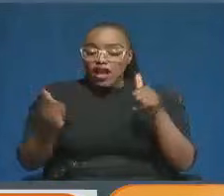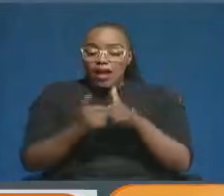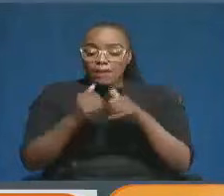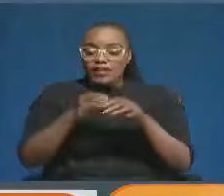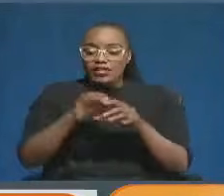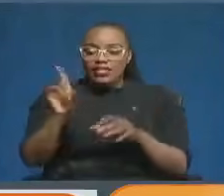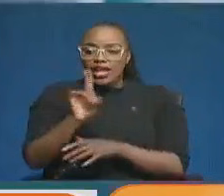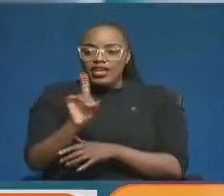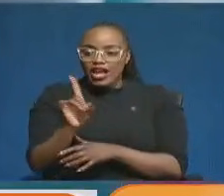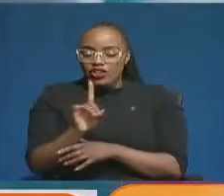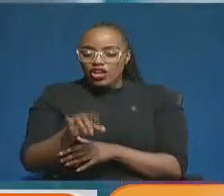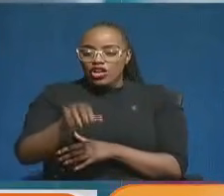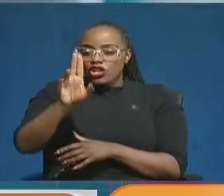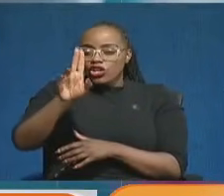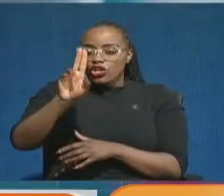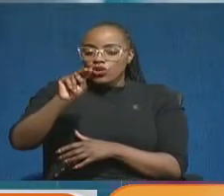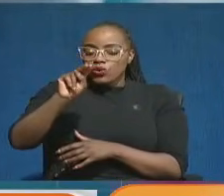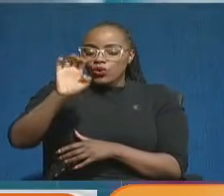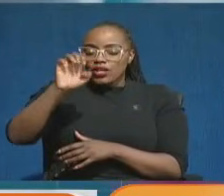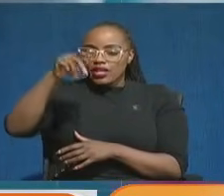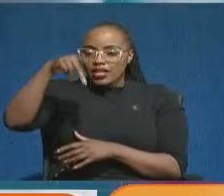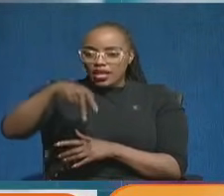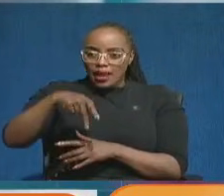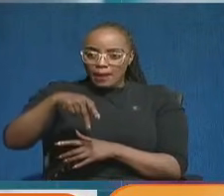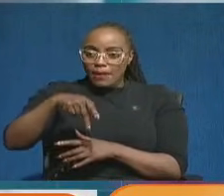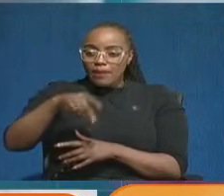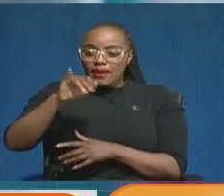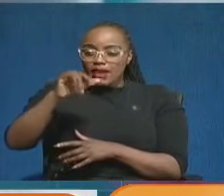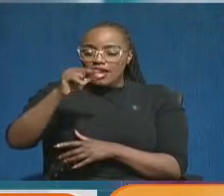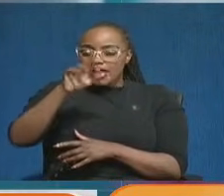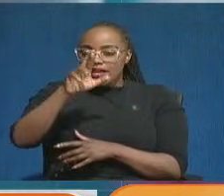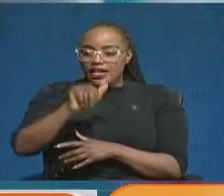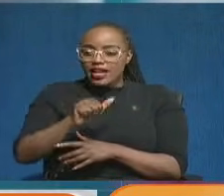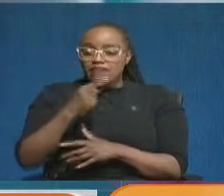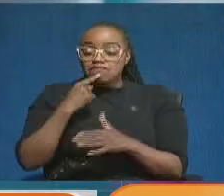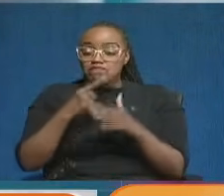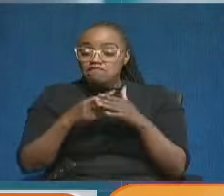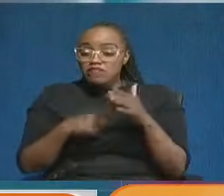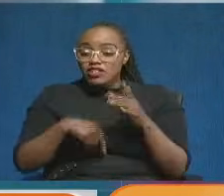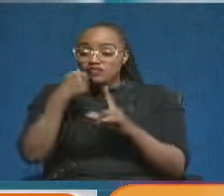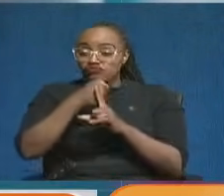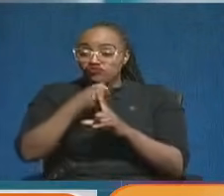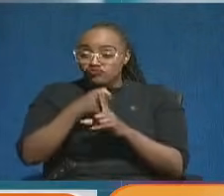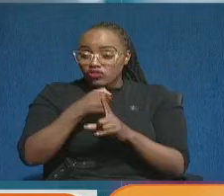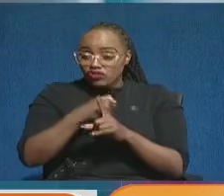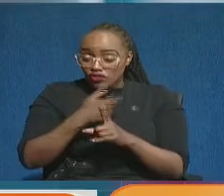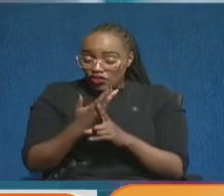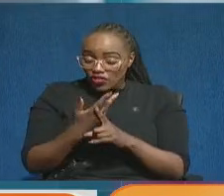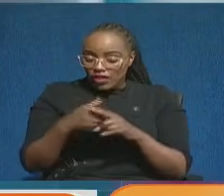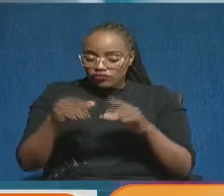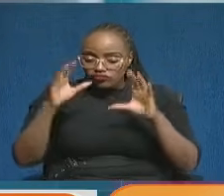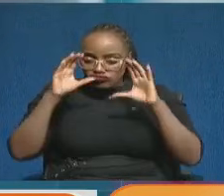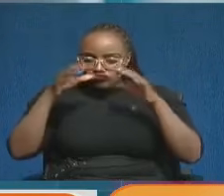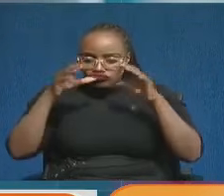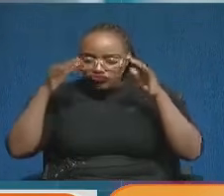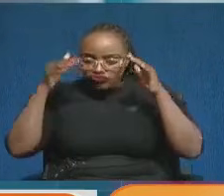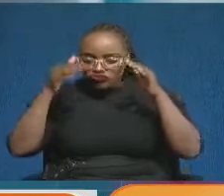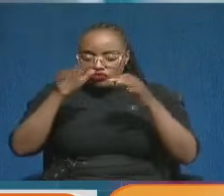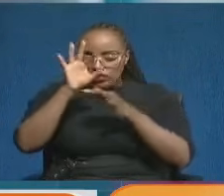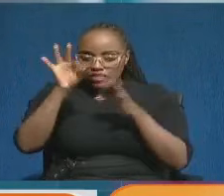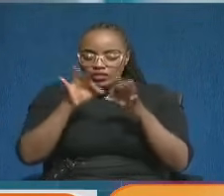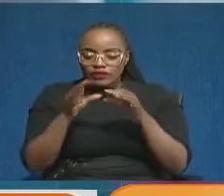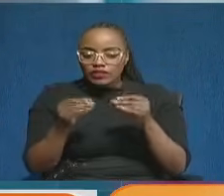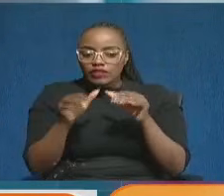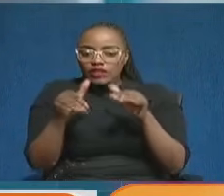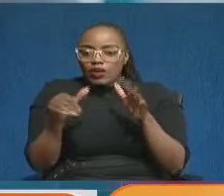Nairobi, UNEP Executive Director Inga Anderson advocated for a triple planetary lens, which features the tackling